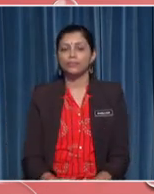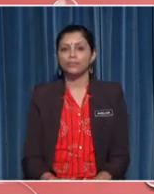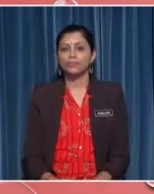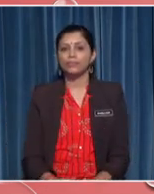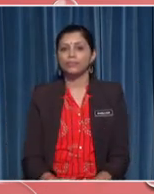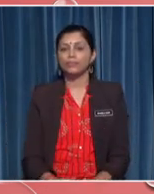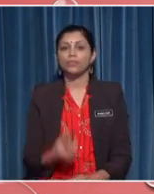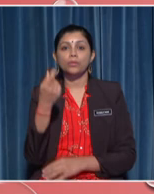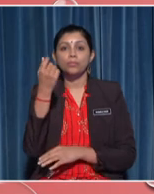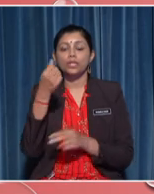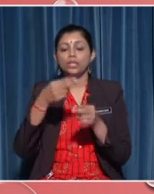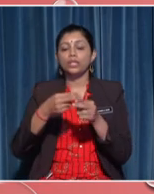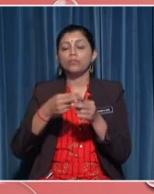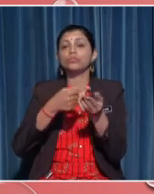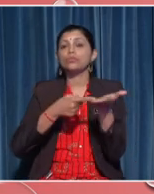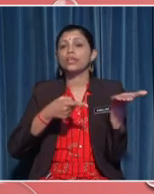is?